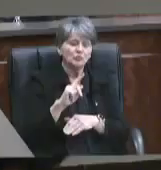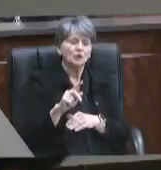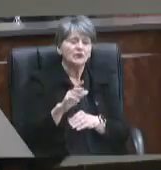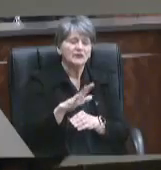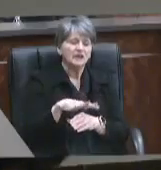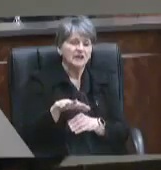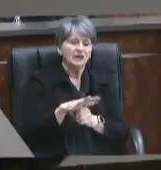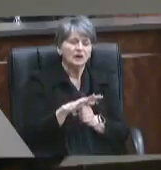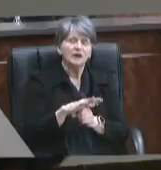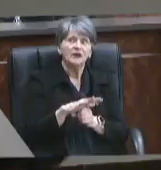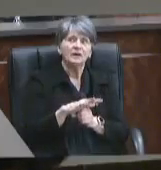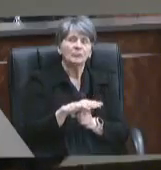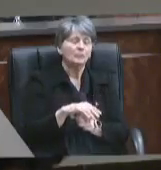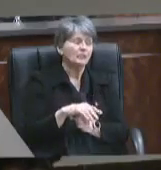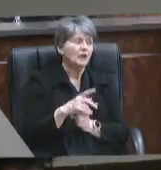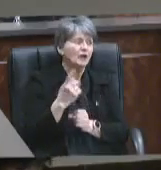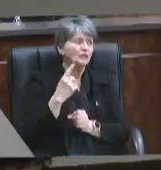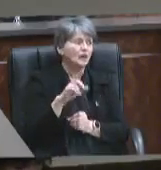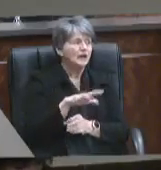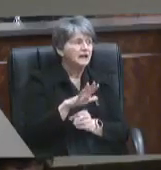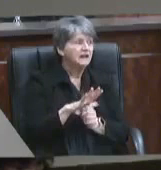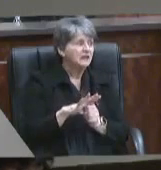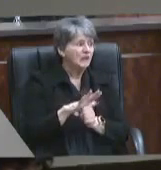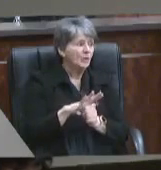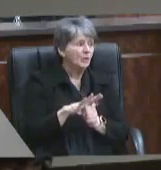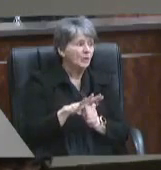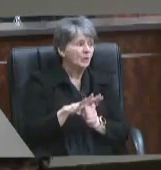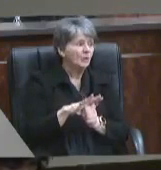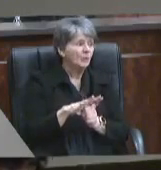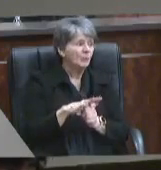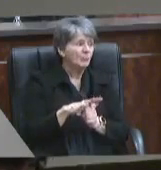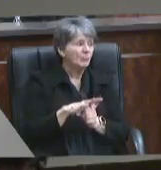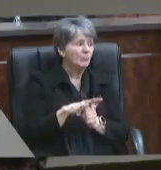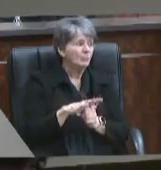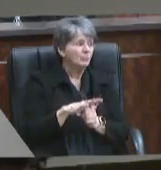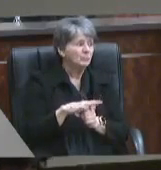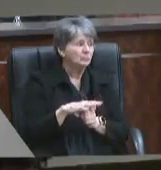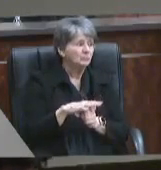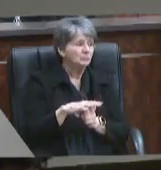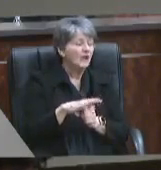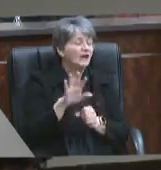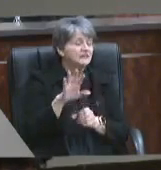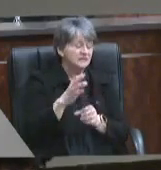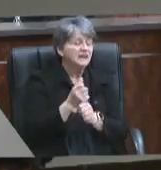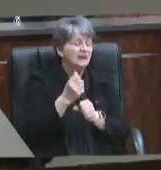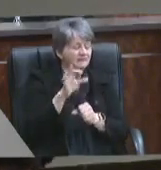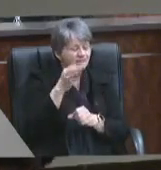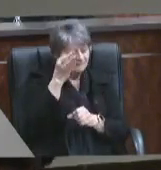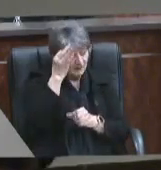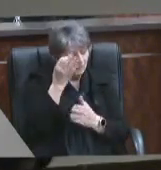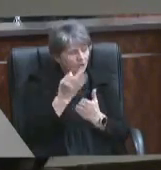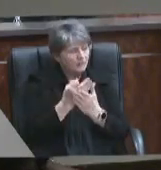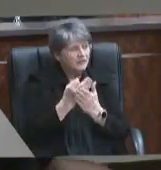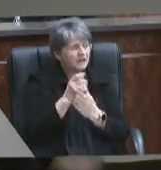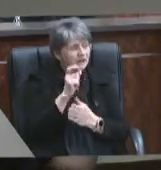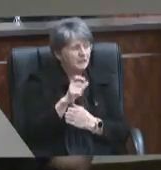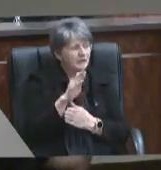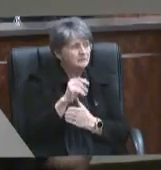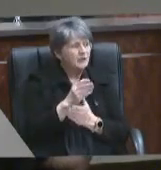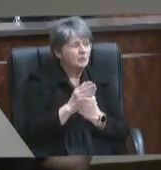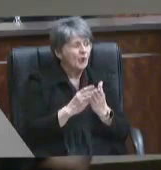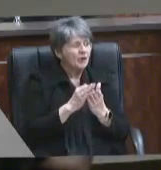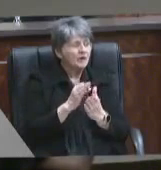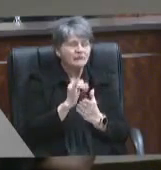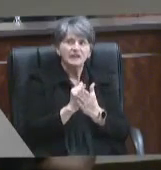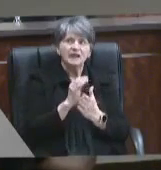order for any locality to receive funding for any project, receive federal funding for any project, it must be part of that